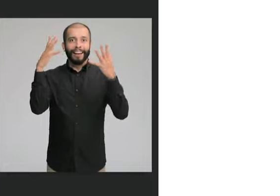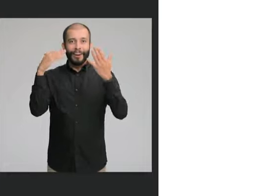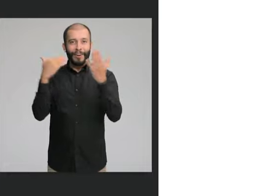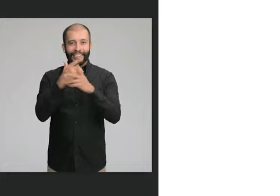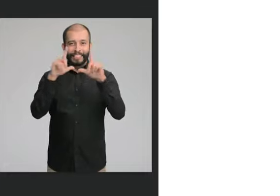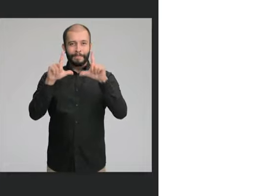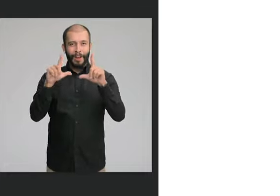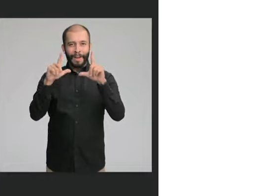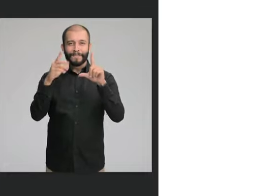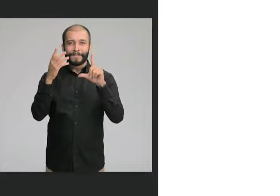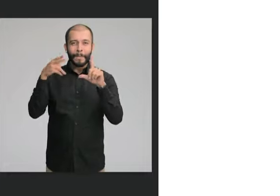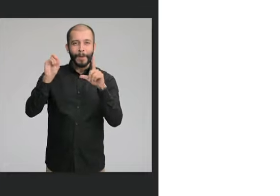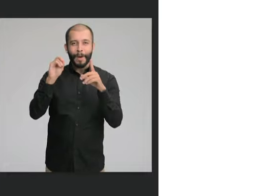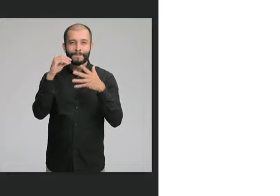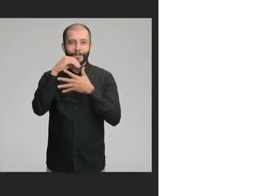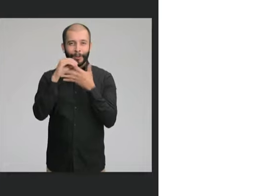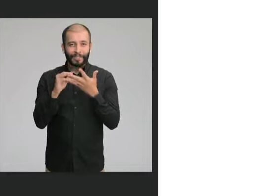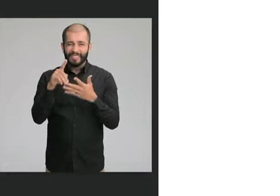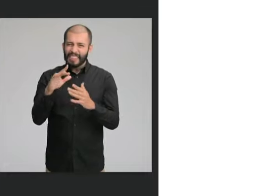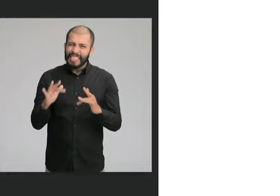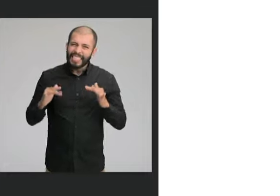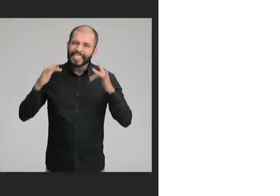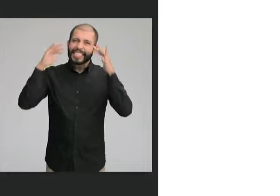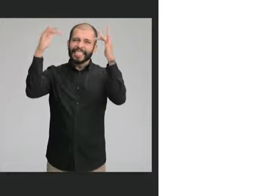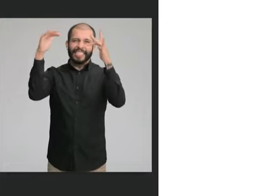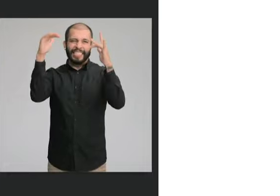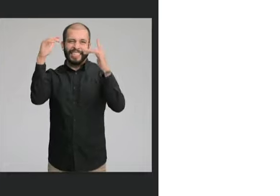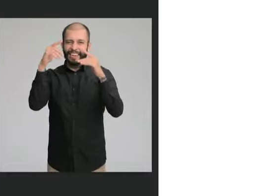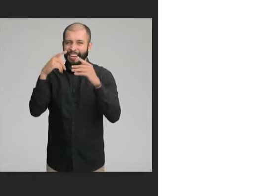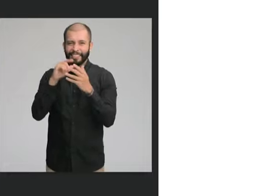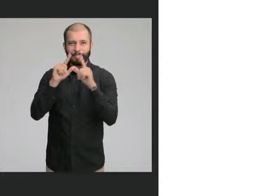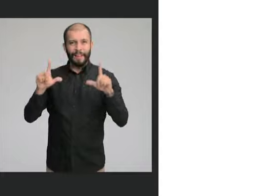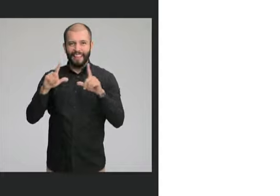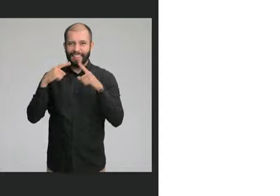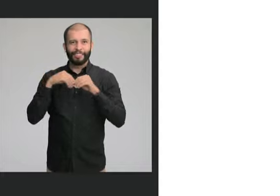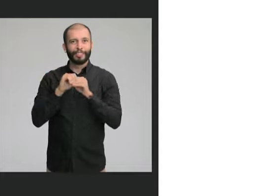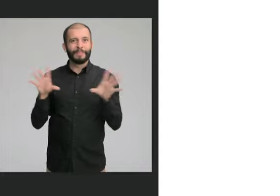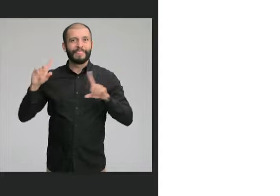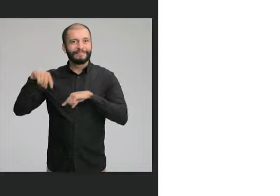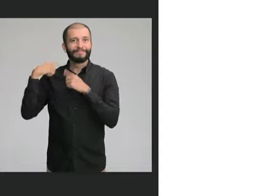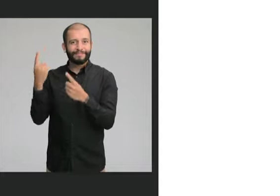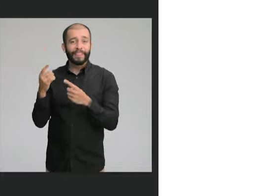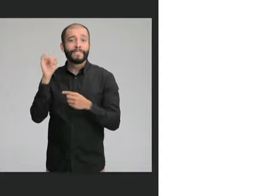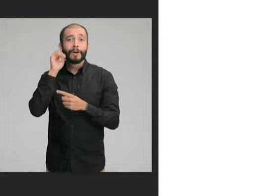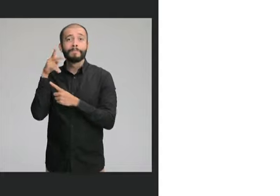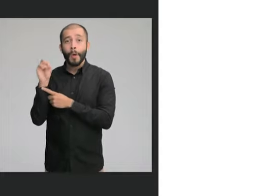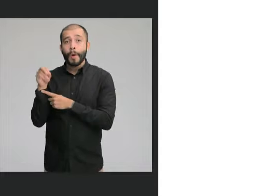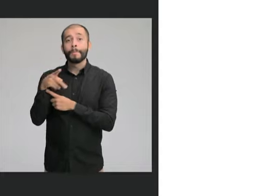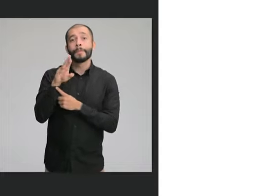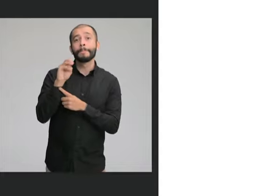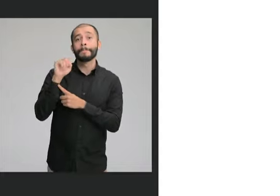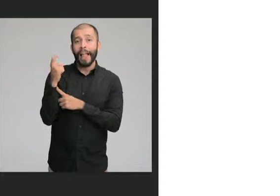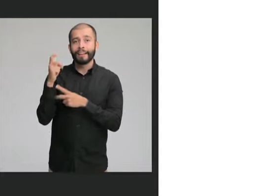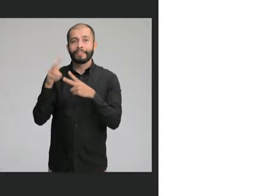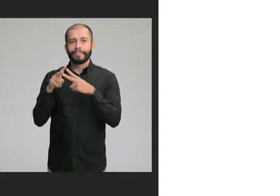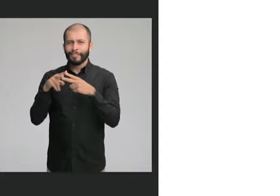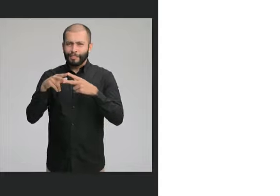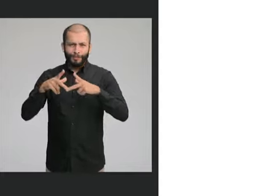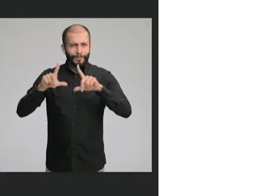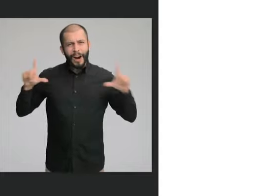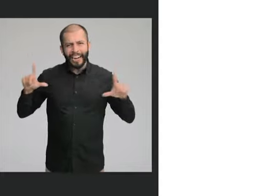Pro features. This is the most advanced display we've ever shipped. Makes sense. iPhone 14 Pro and iPhone 14